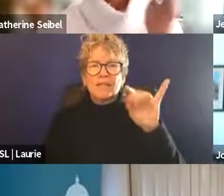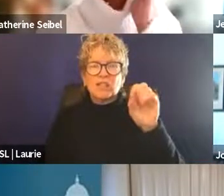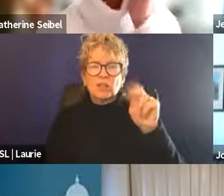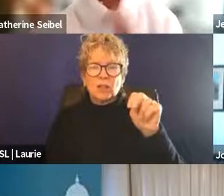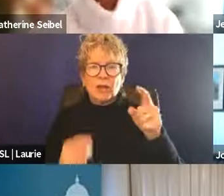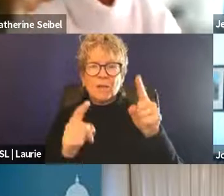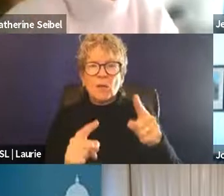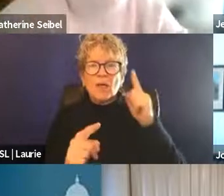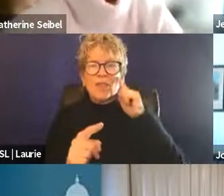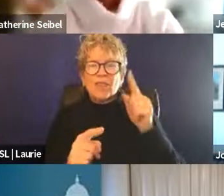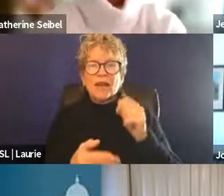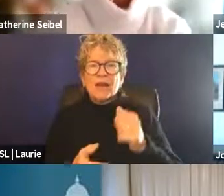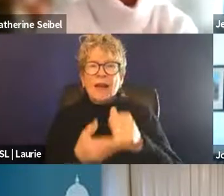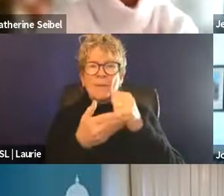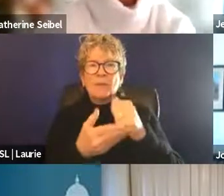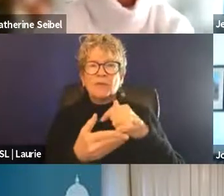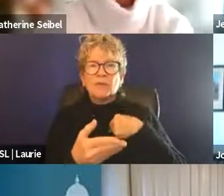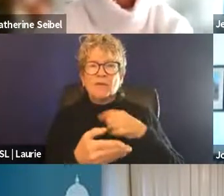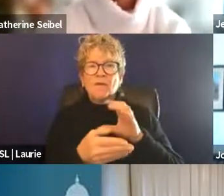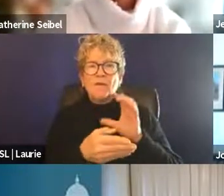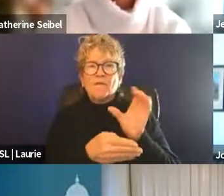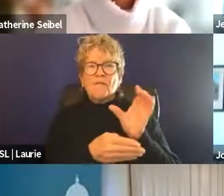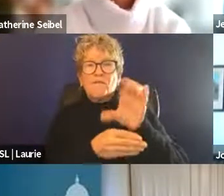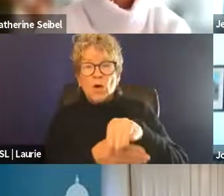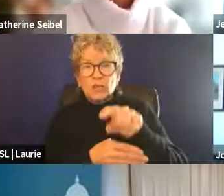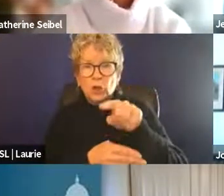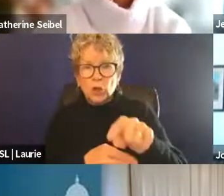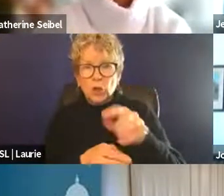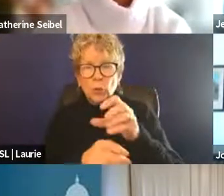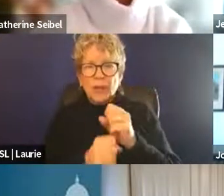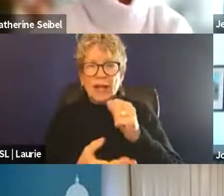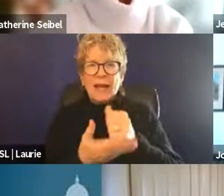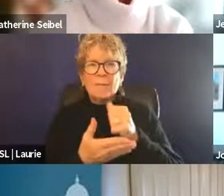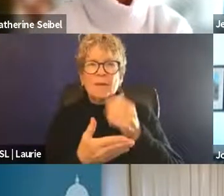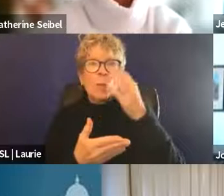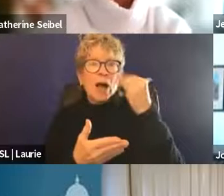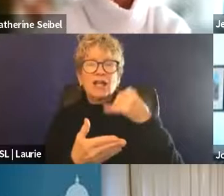way to help force her to get help, because she had run away and was using drugs and